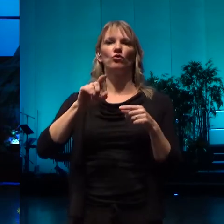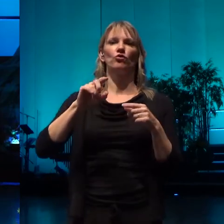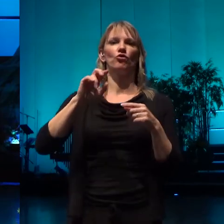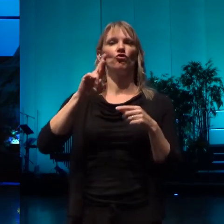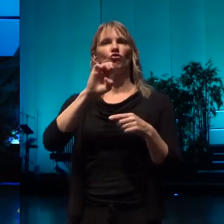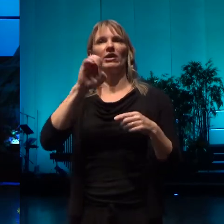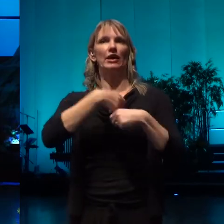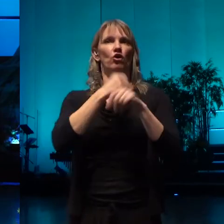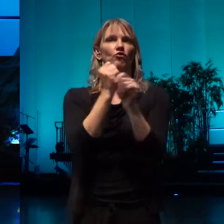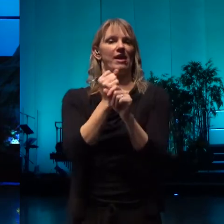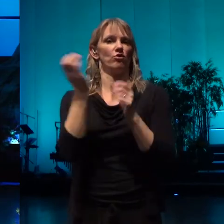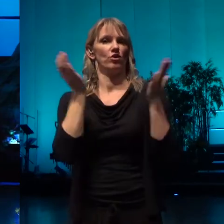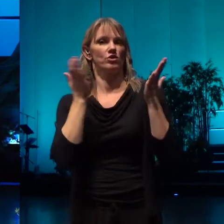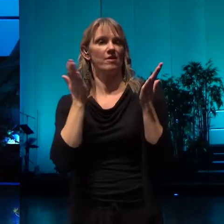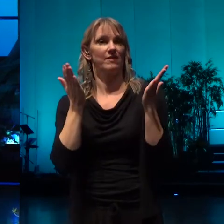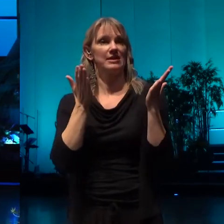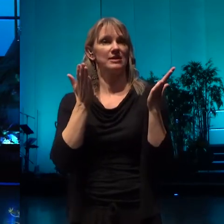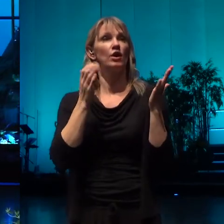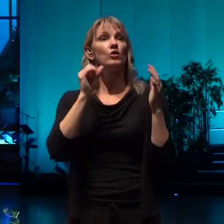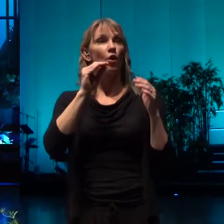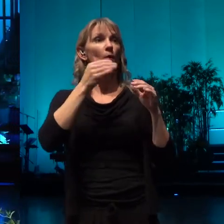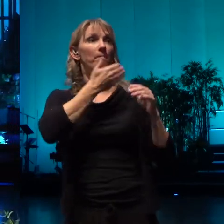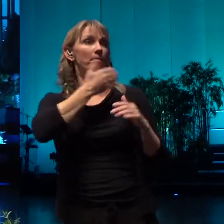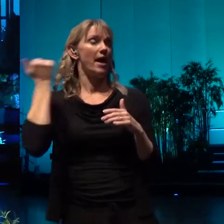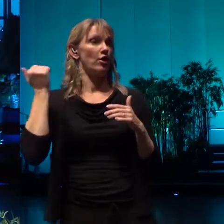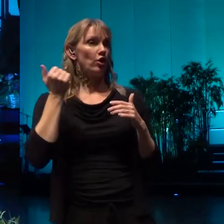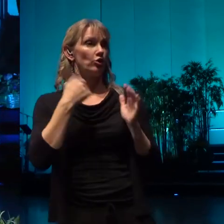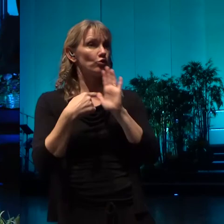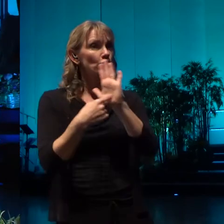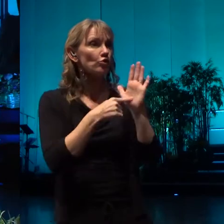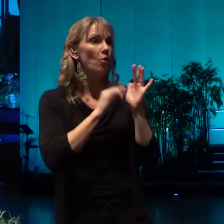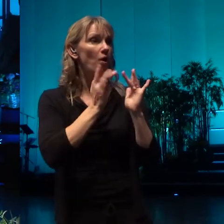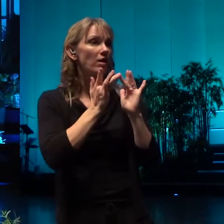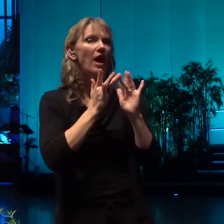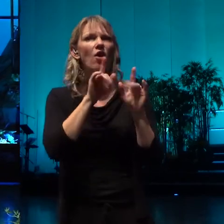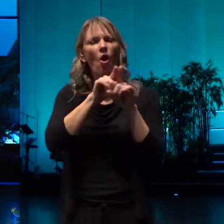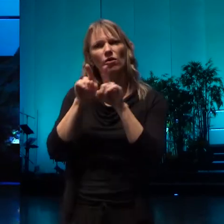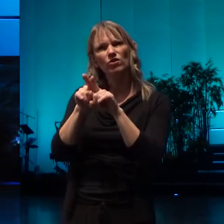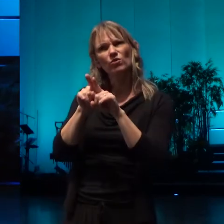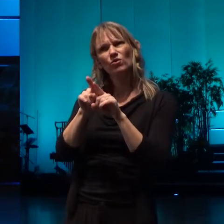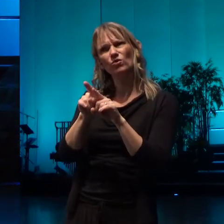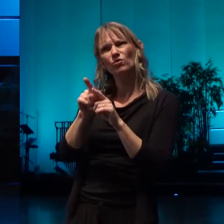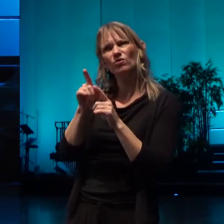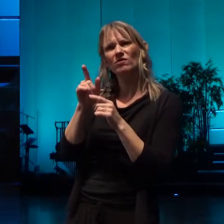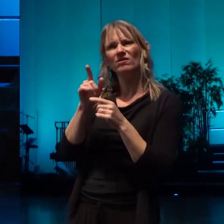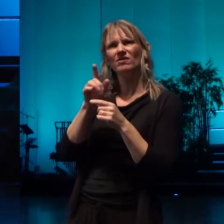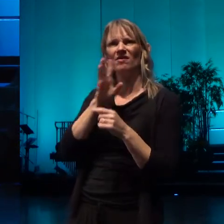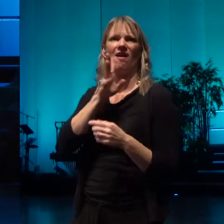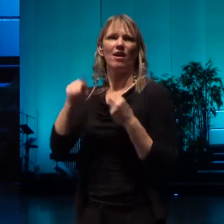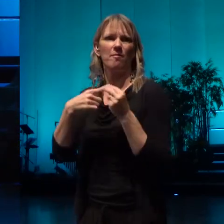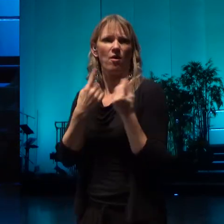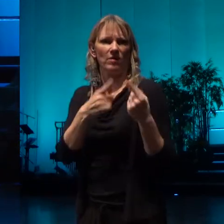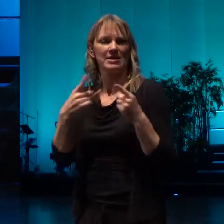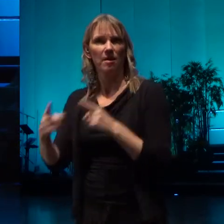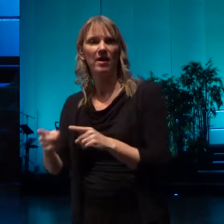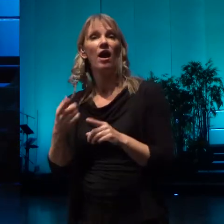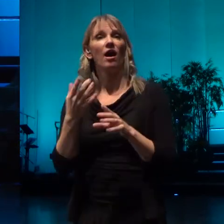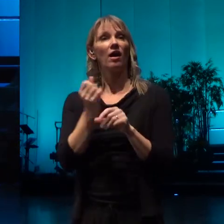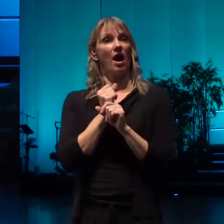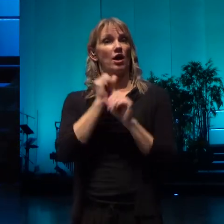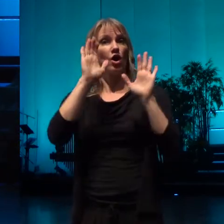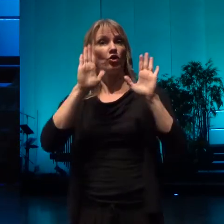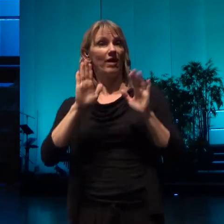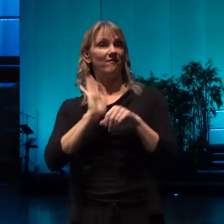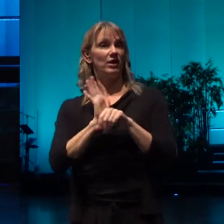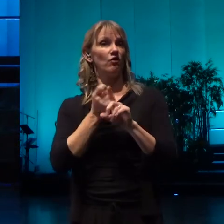only so that it could better express online, but so that we could speak to what was going on. We even received a great video from Martin Kerr, some of you